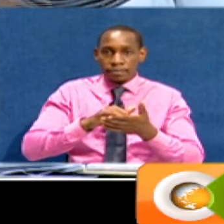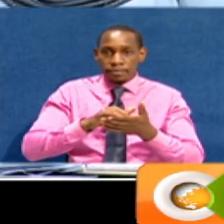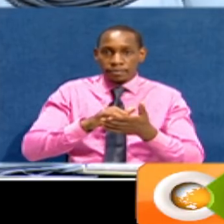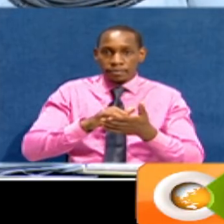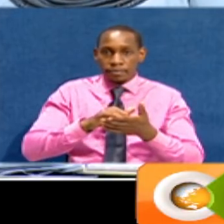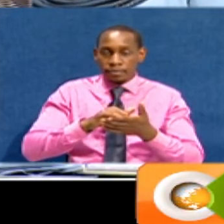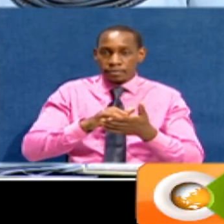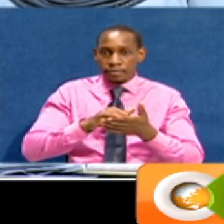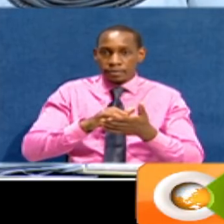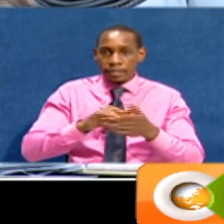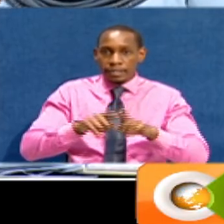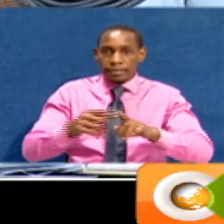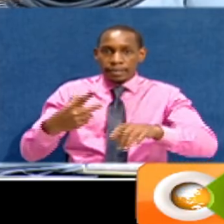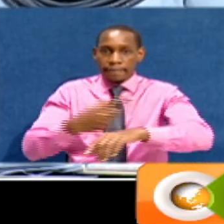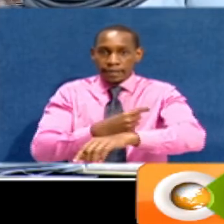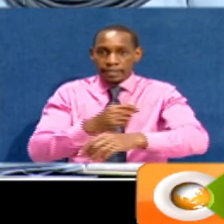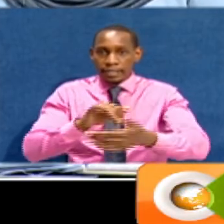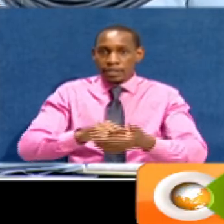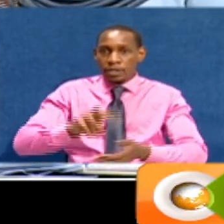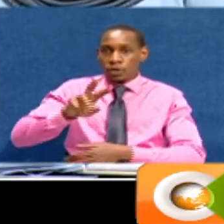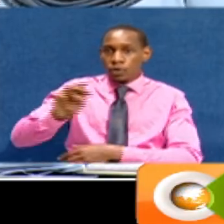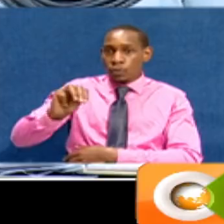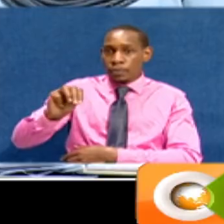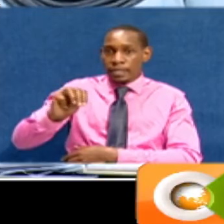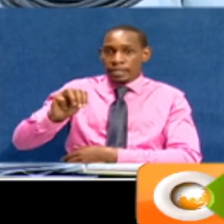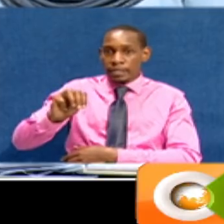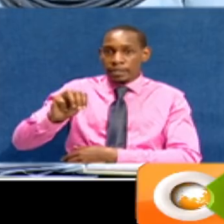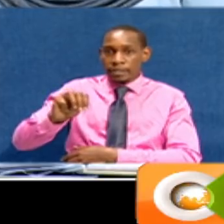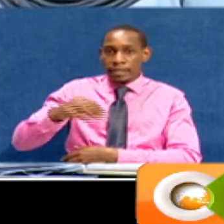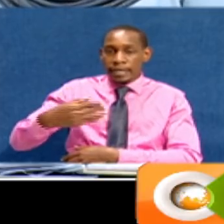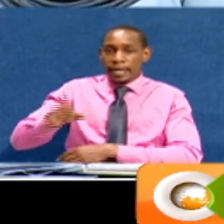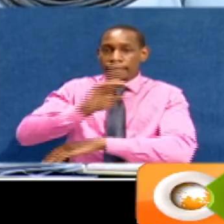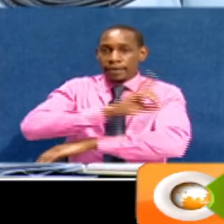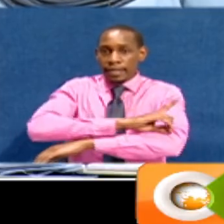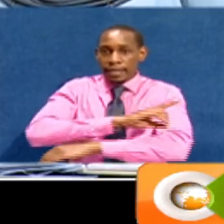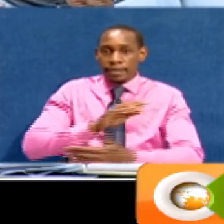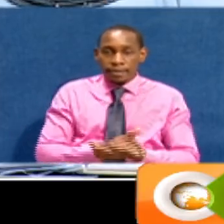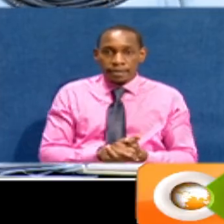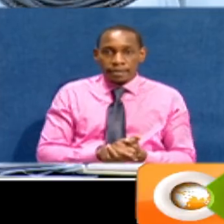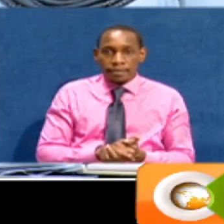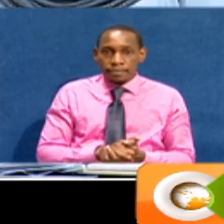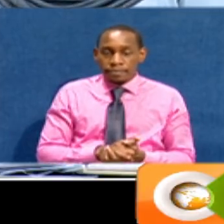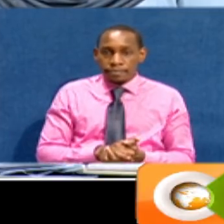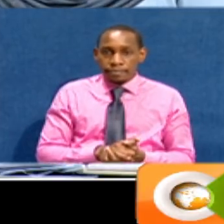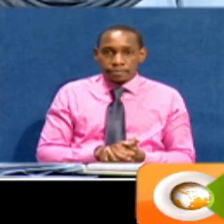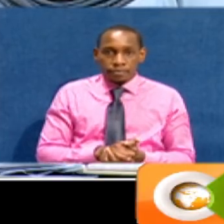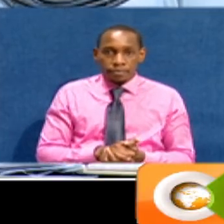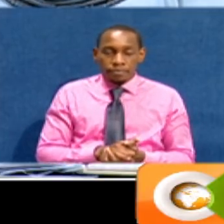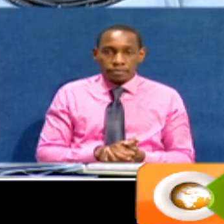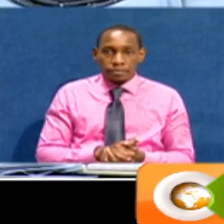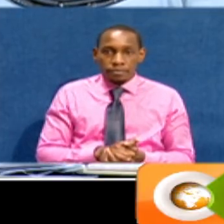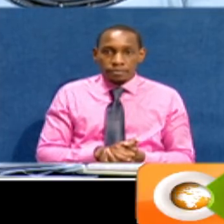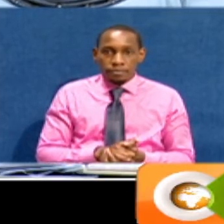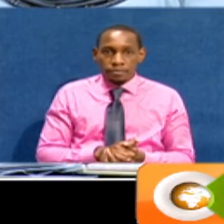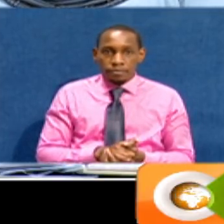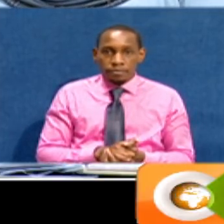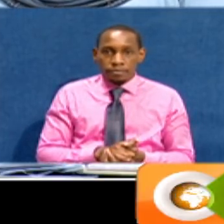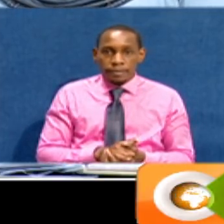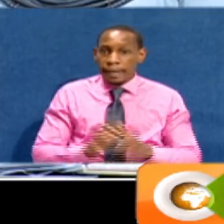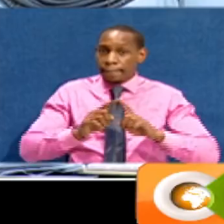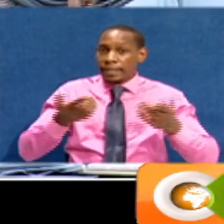adult population. And they're vaccinating, I think, about 2 million people or more every single day. It's because they are able to buy all these vaccines.